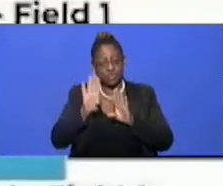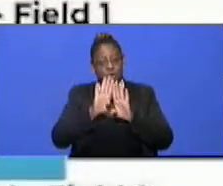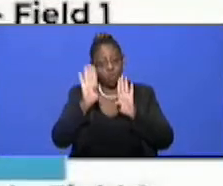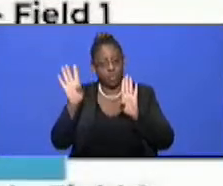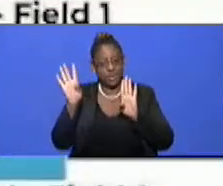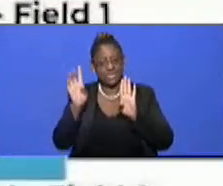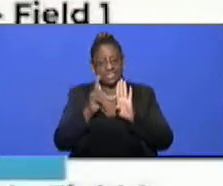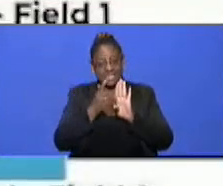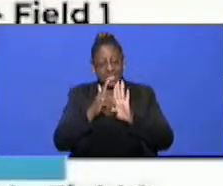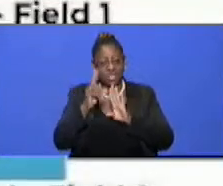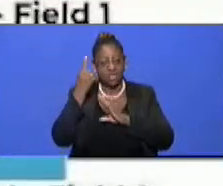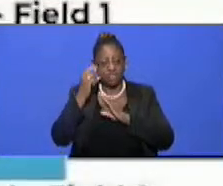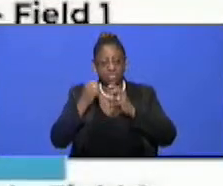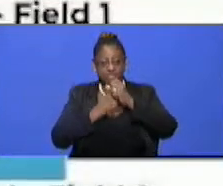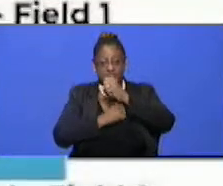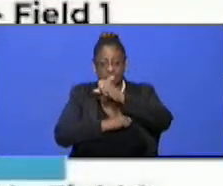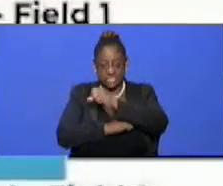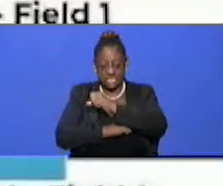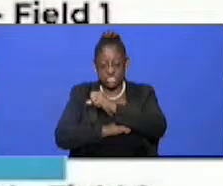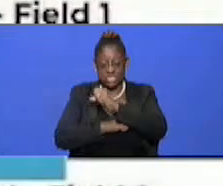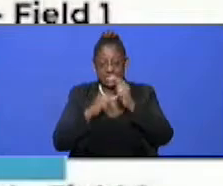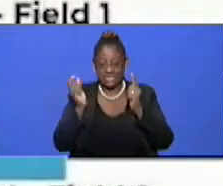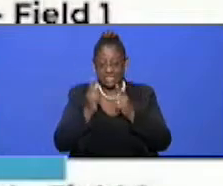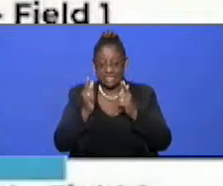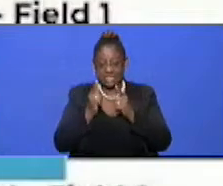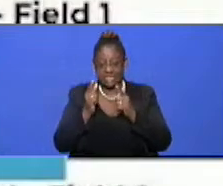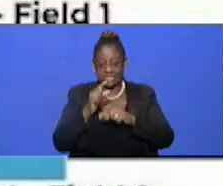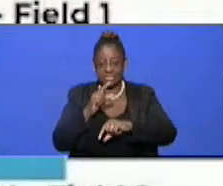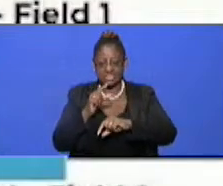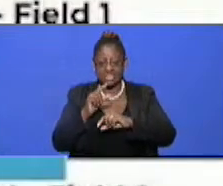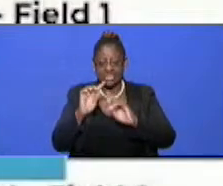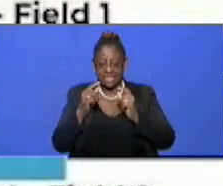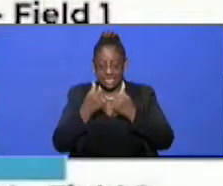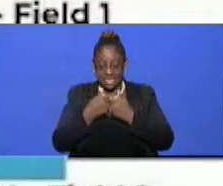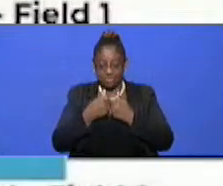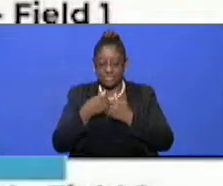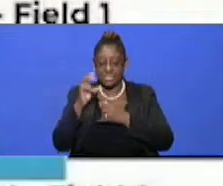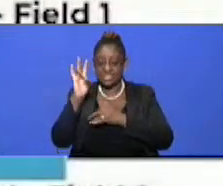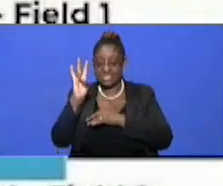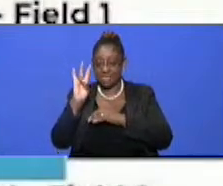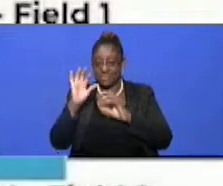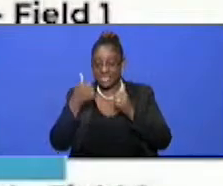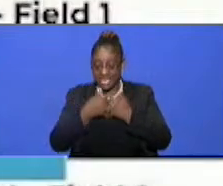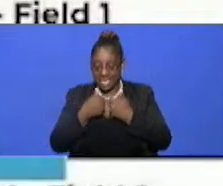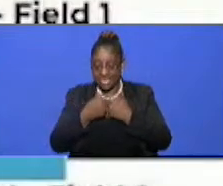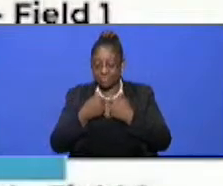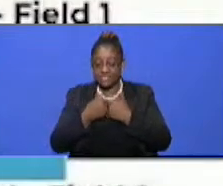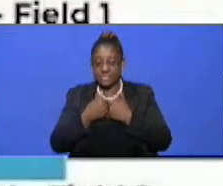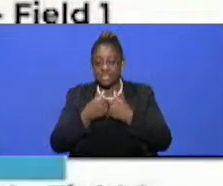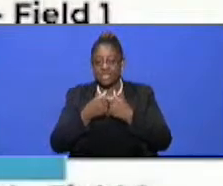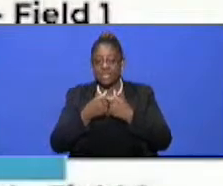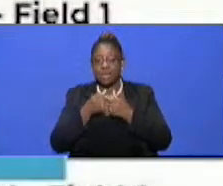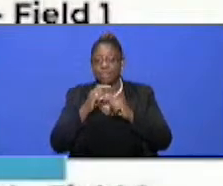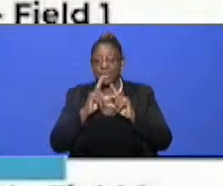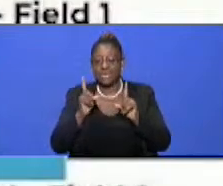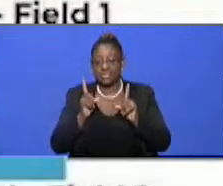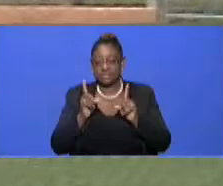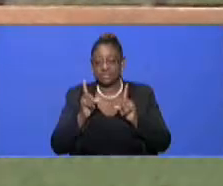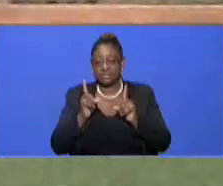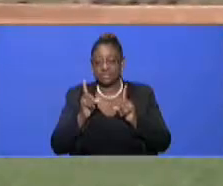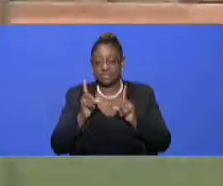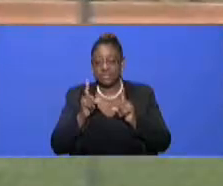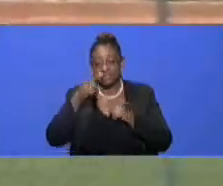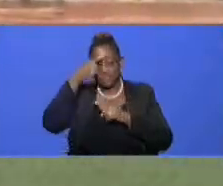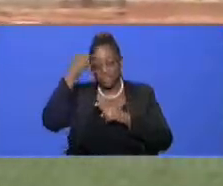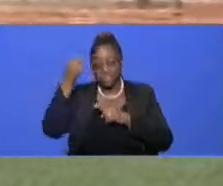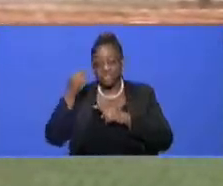for the Jazz Chisholm Foundation's Little League. Total of 7 games were on the schedule to get things rolling. However, due